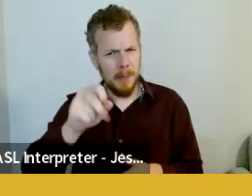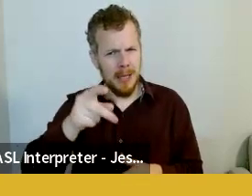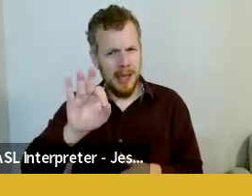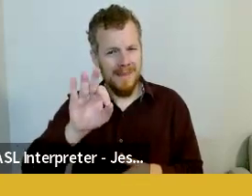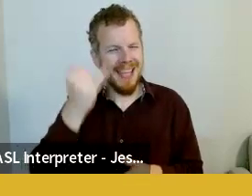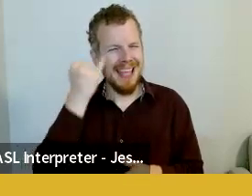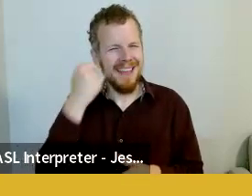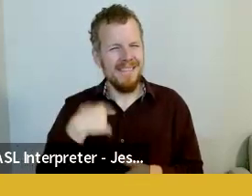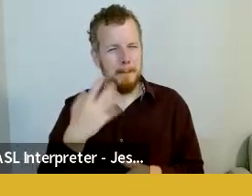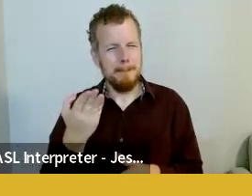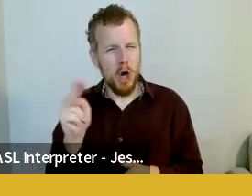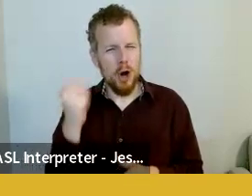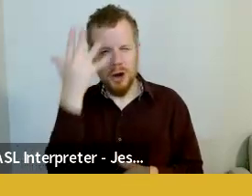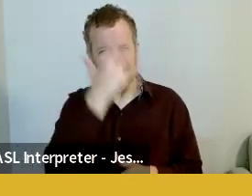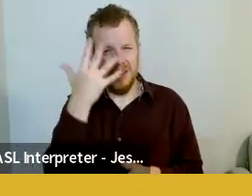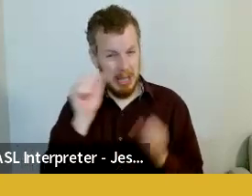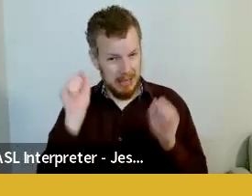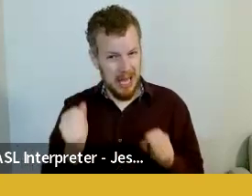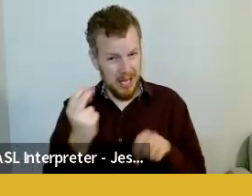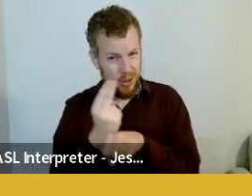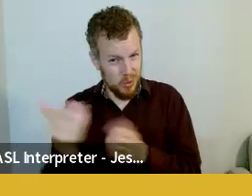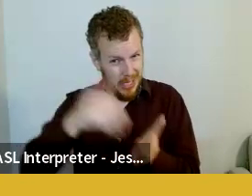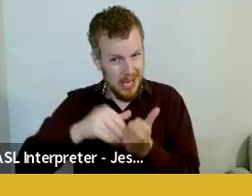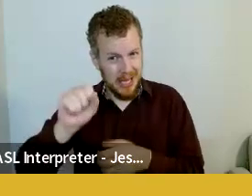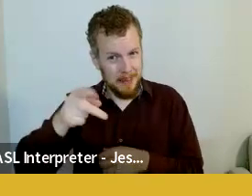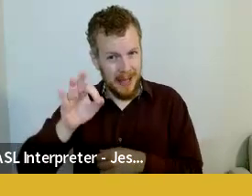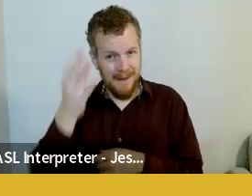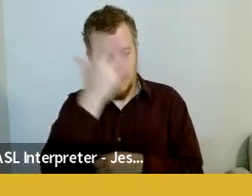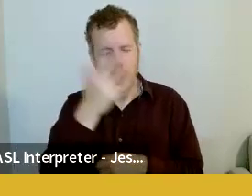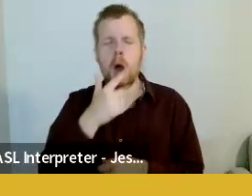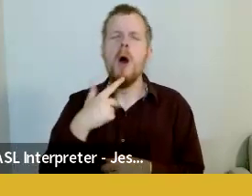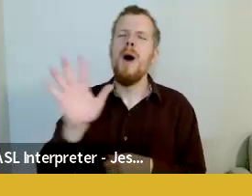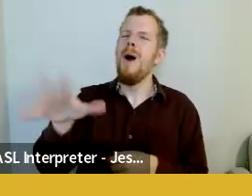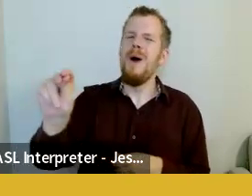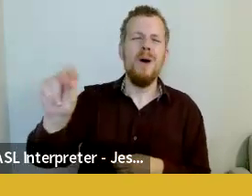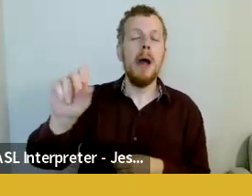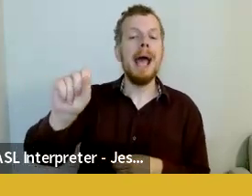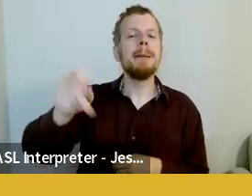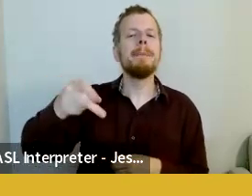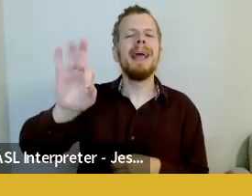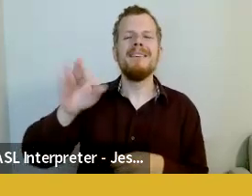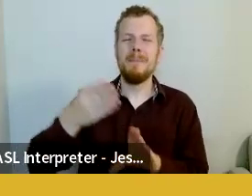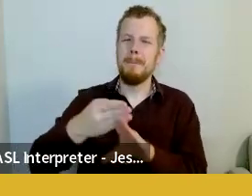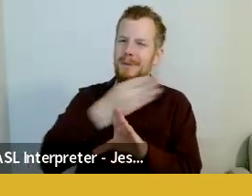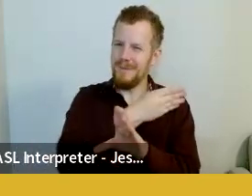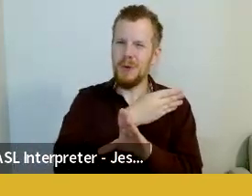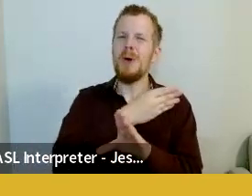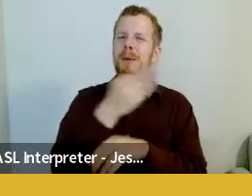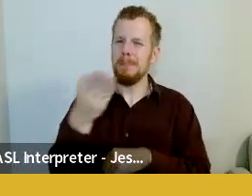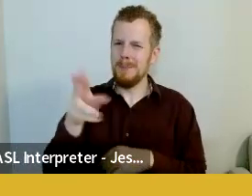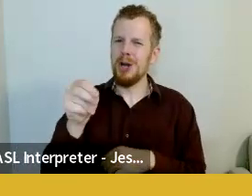sunburnt areas? So no, you want to wear the sunscreen before you have your sunburnt